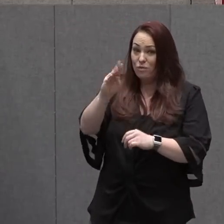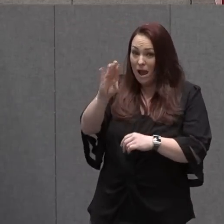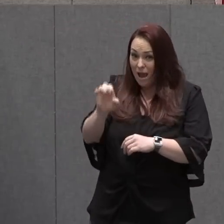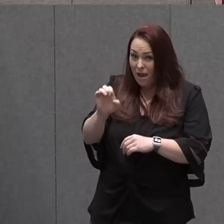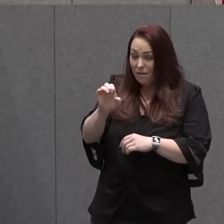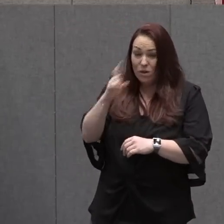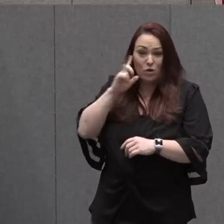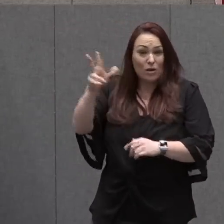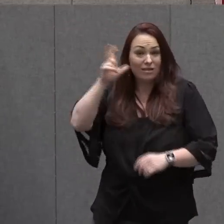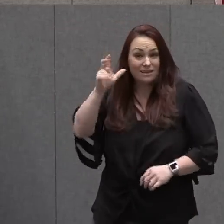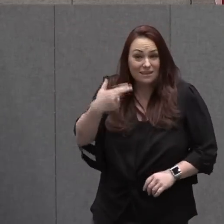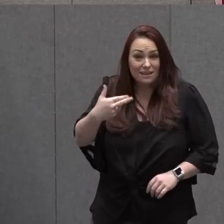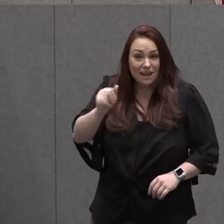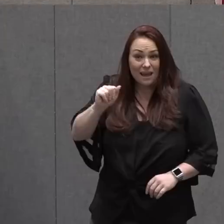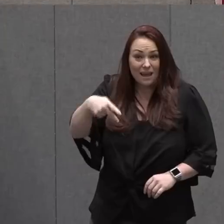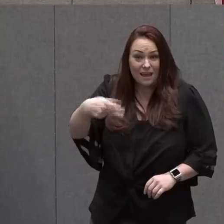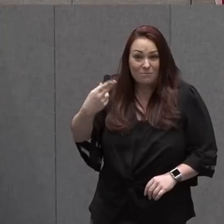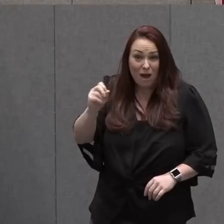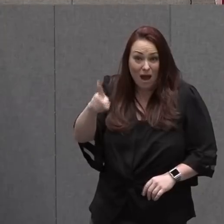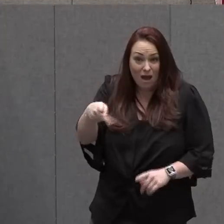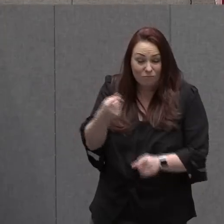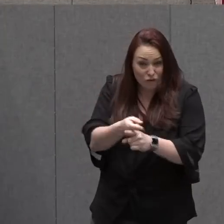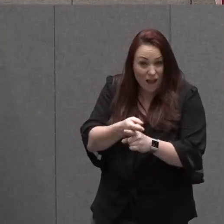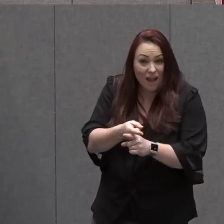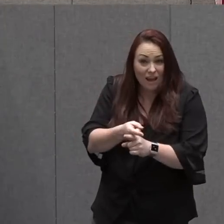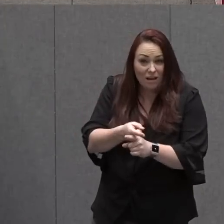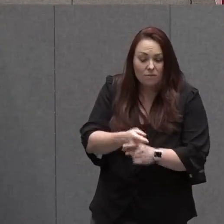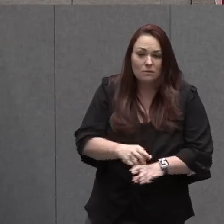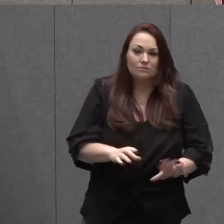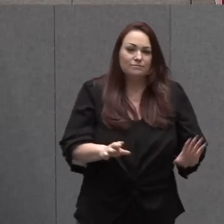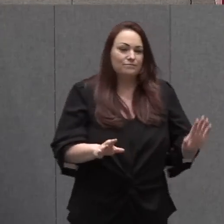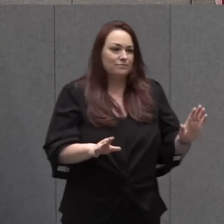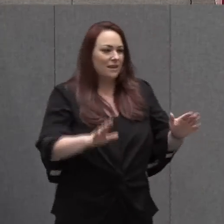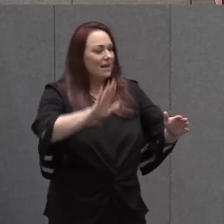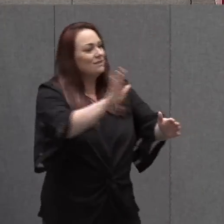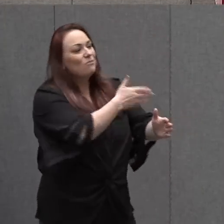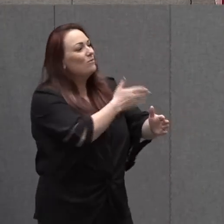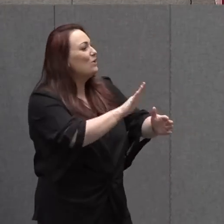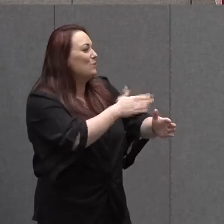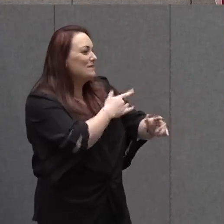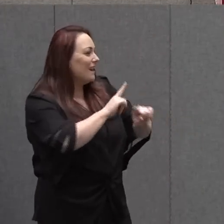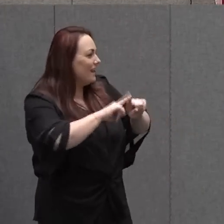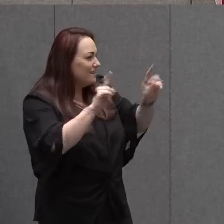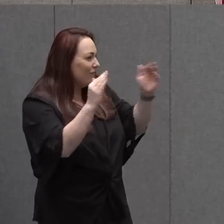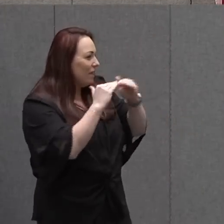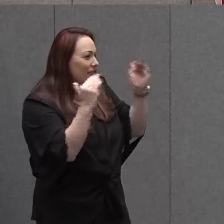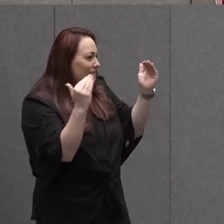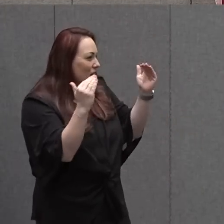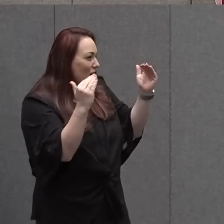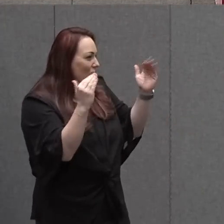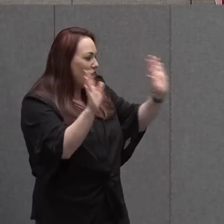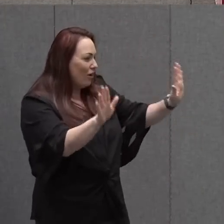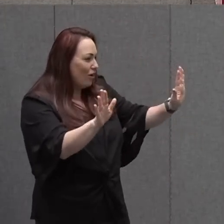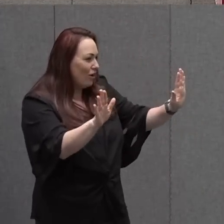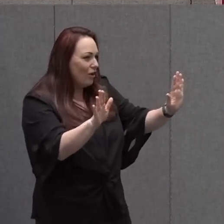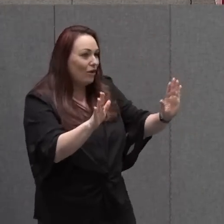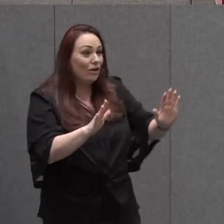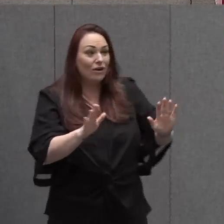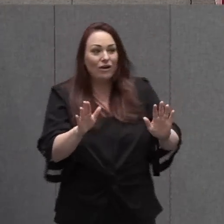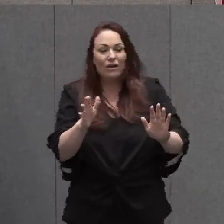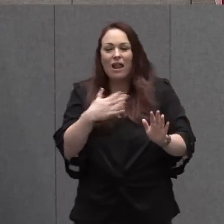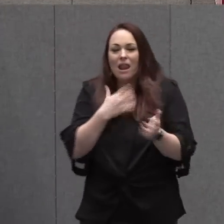don't they? Like that's music. That's a whole nother level. We're talking about nonsense. What about